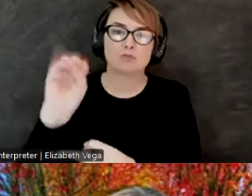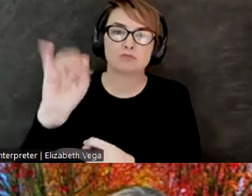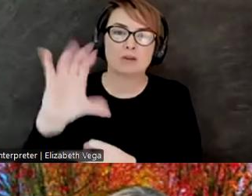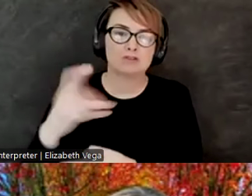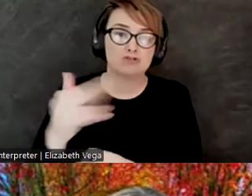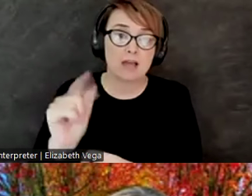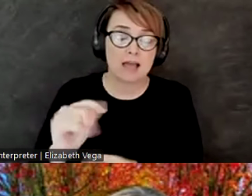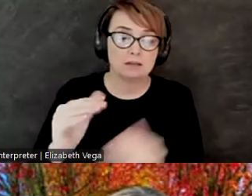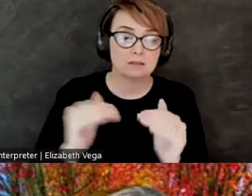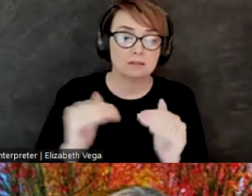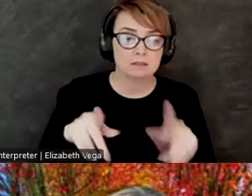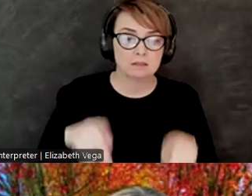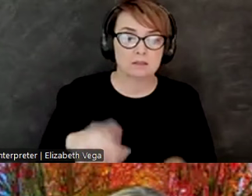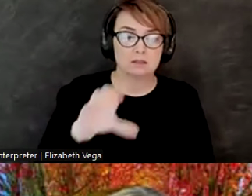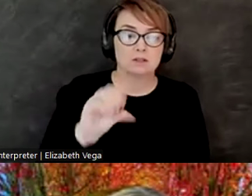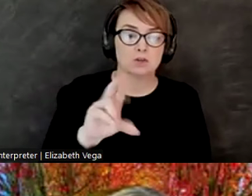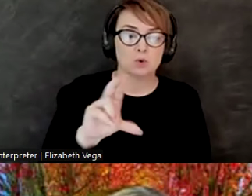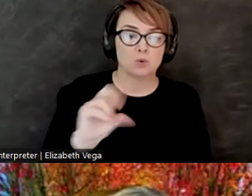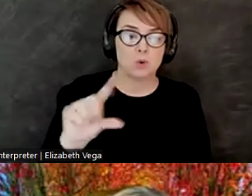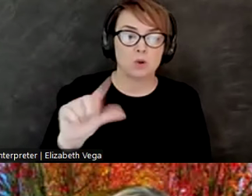Carola Camacha Marinon.